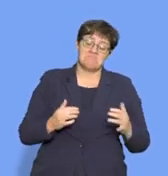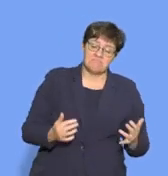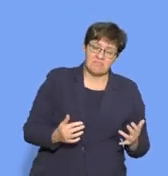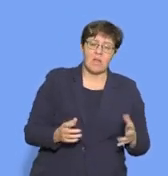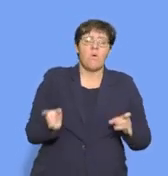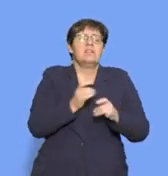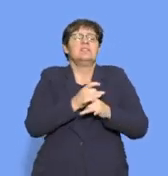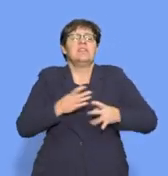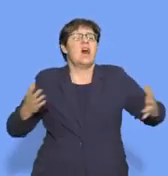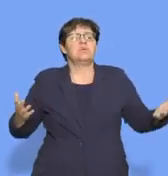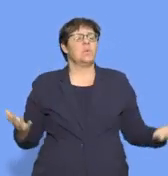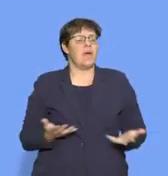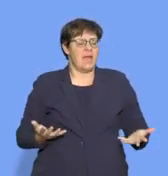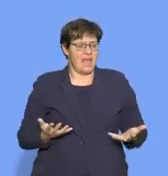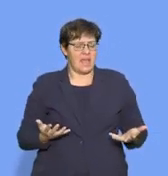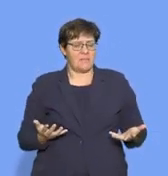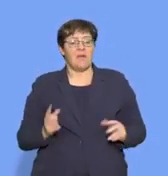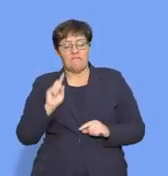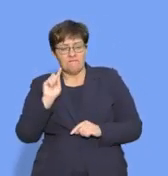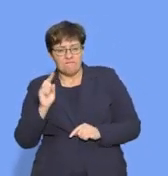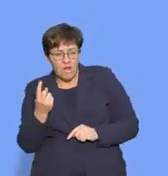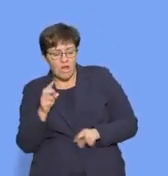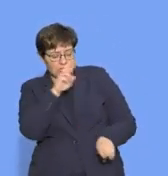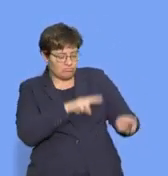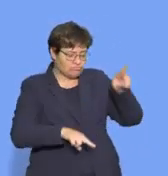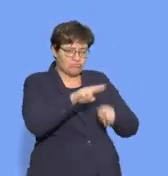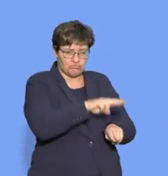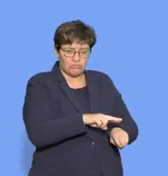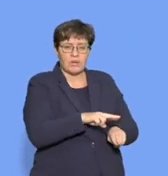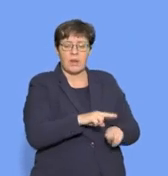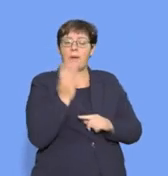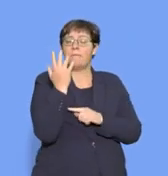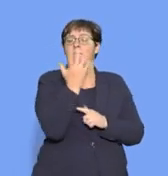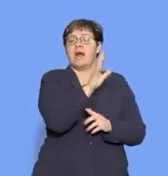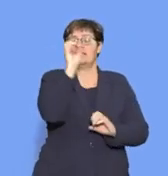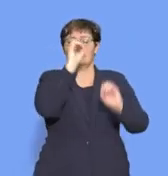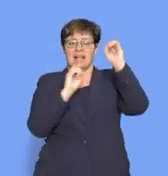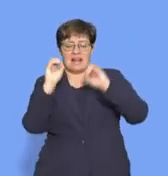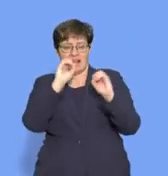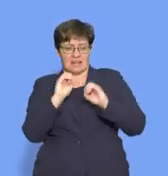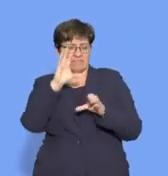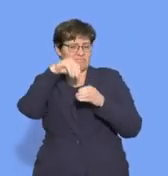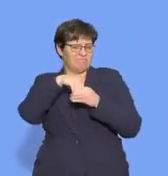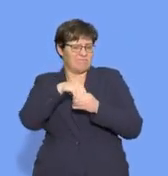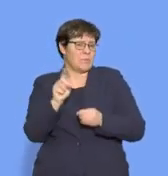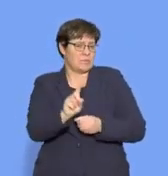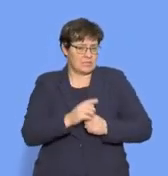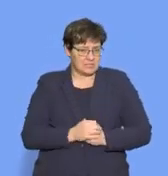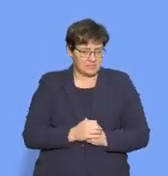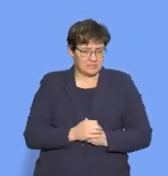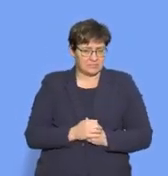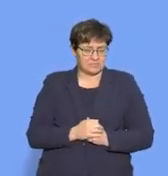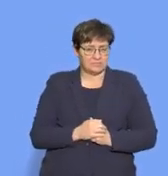However, we need to start by revising the types of cells that we would find in a